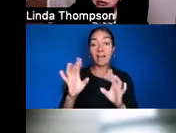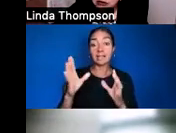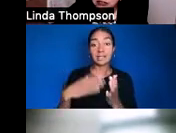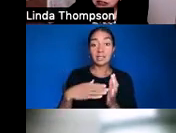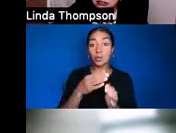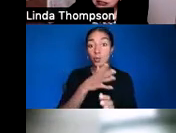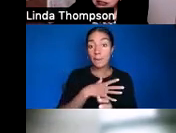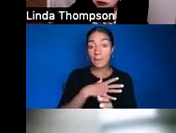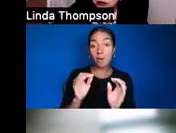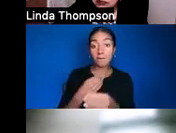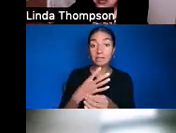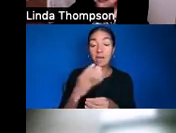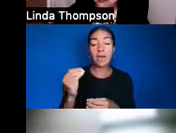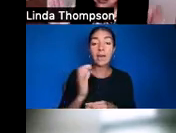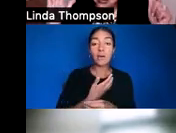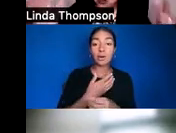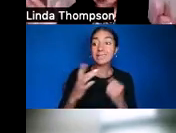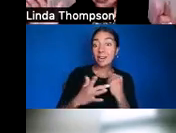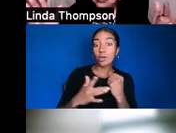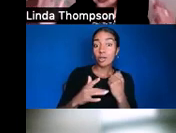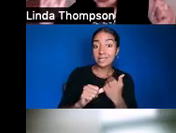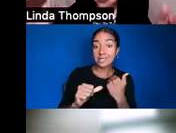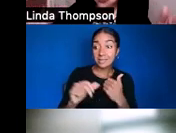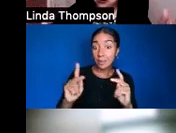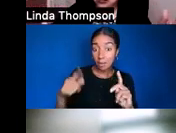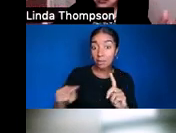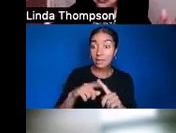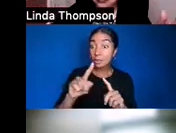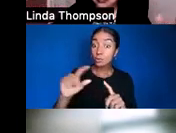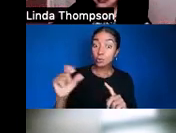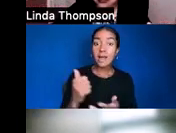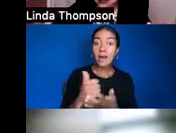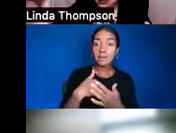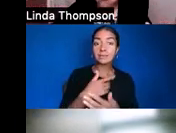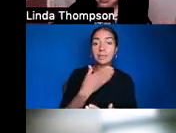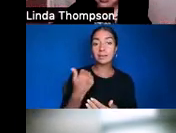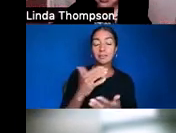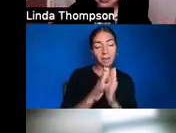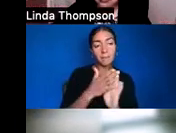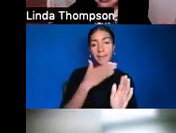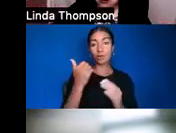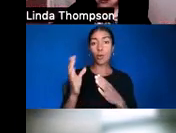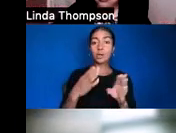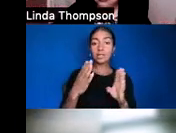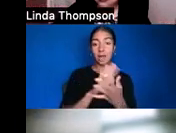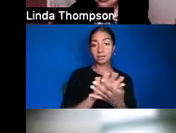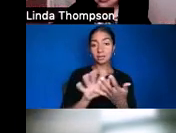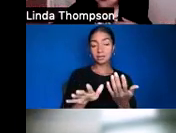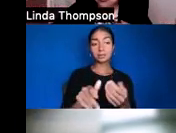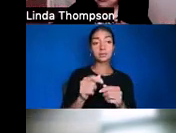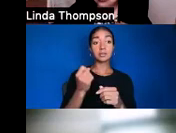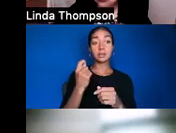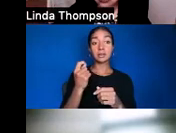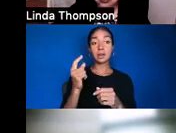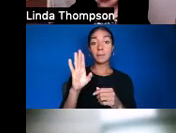our technical assistance folks that can help us to be better organized. Becky on this call is our